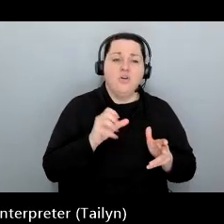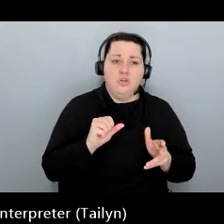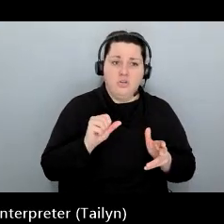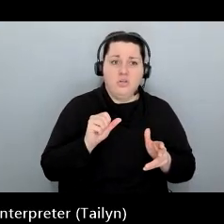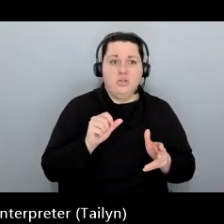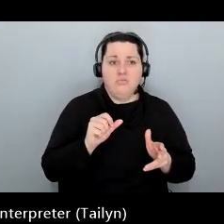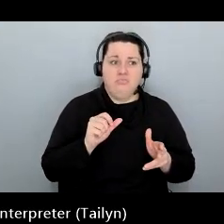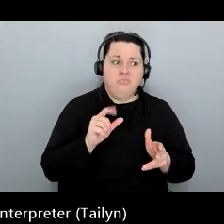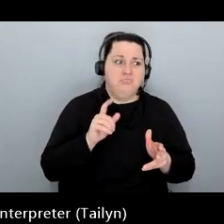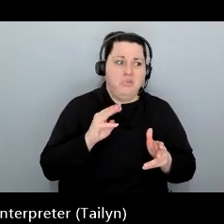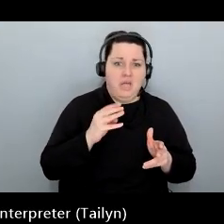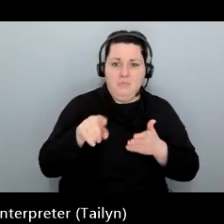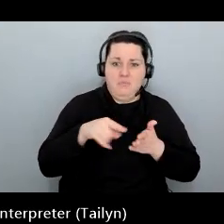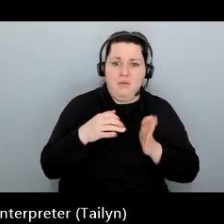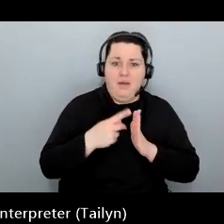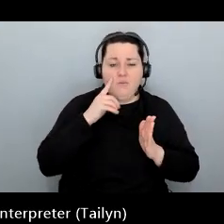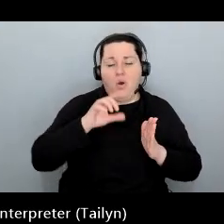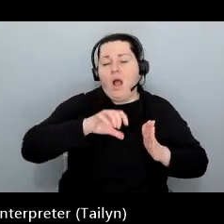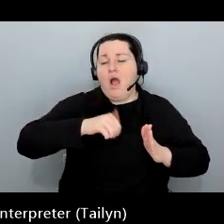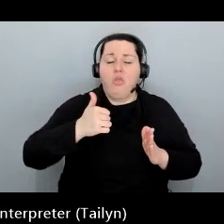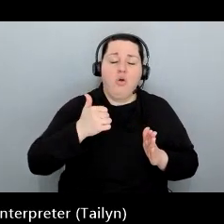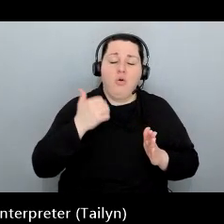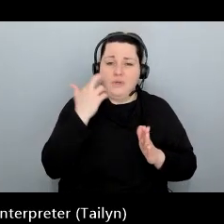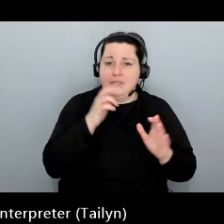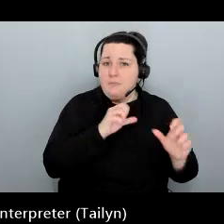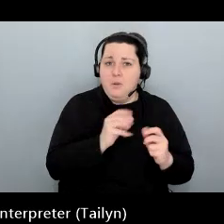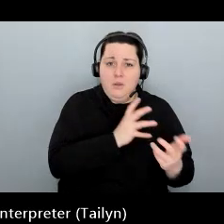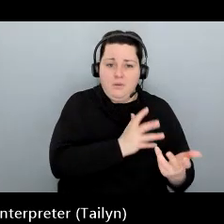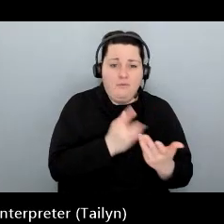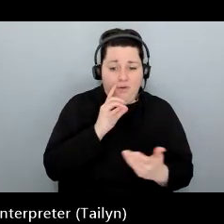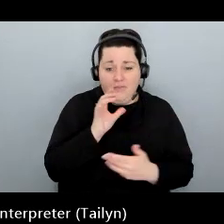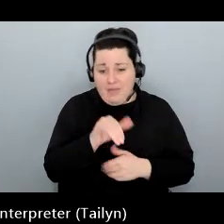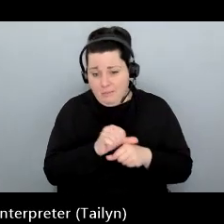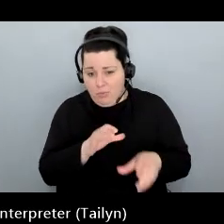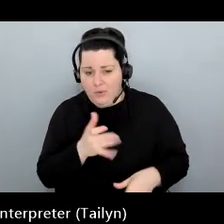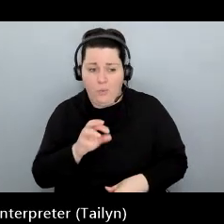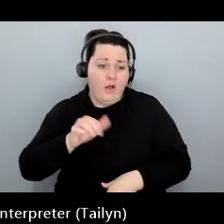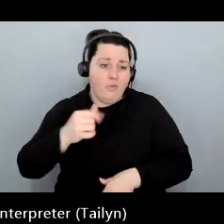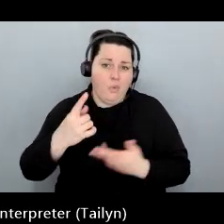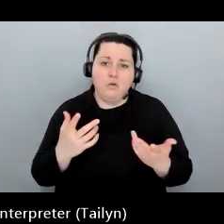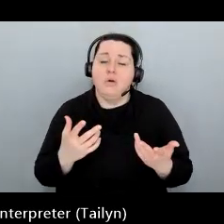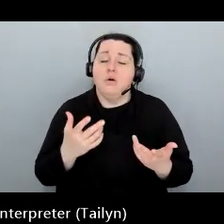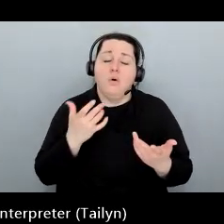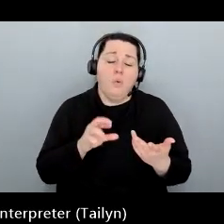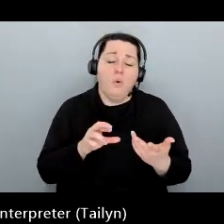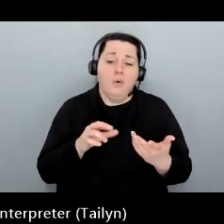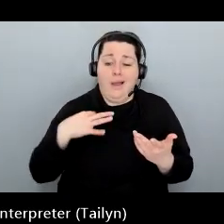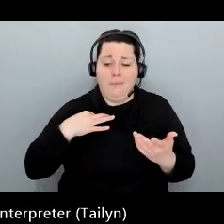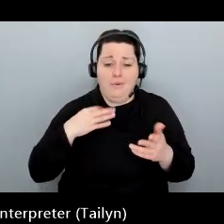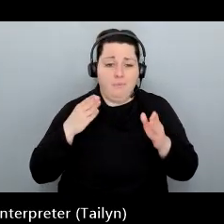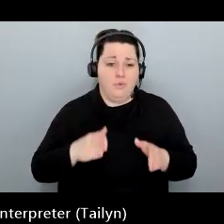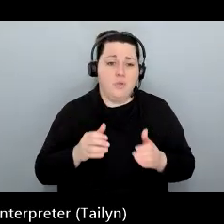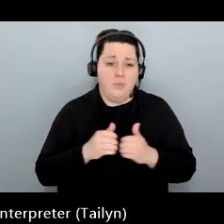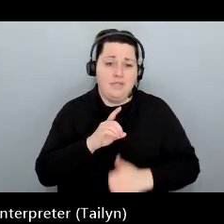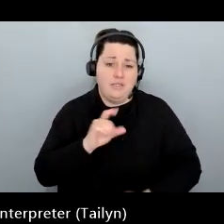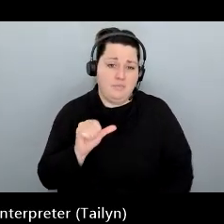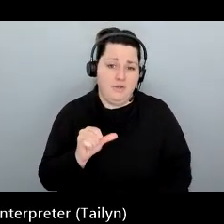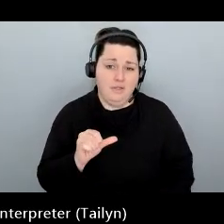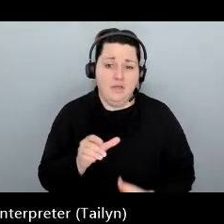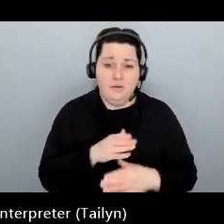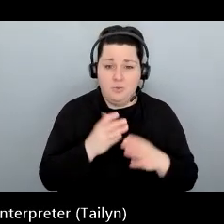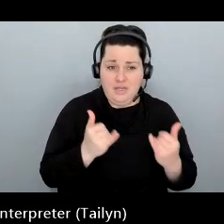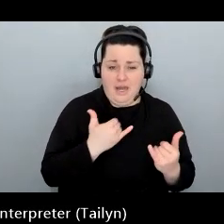for other reasonable accommodations for either this employee or another employee or applicant with disability between now and